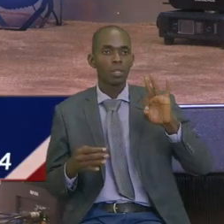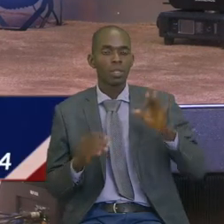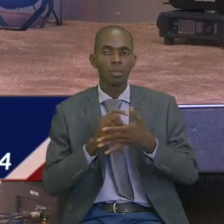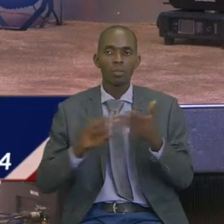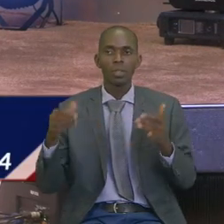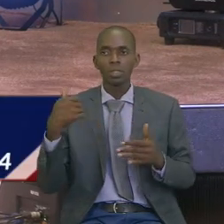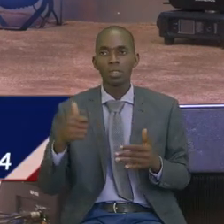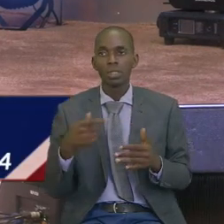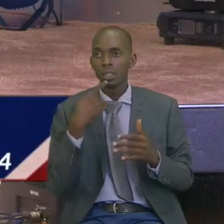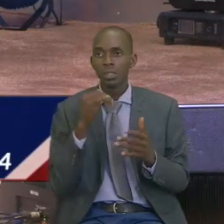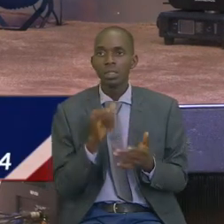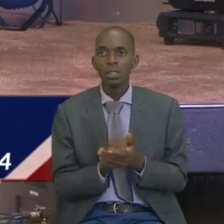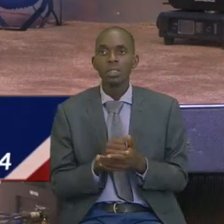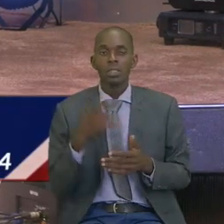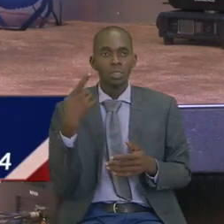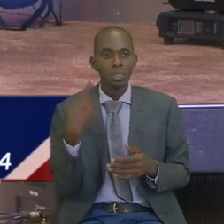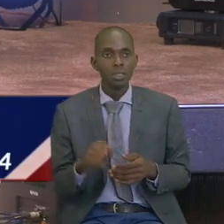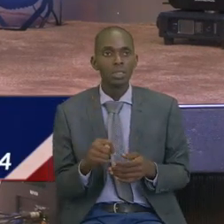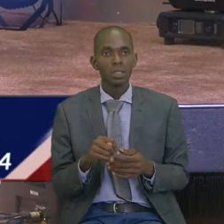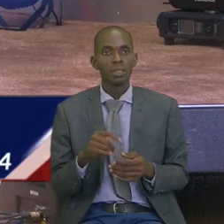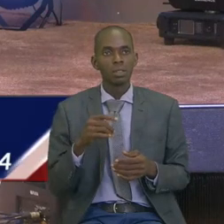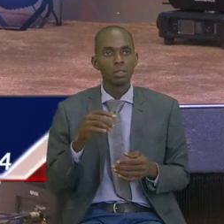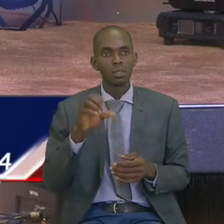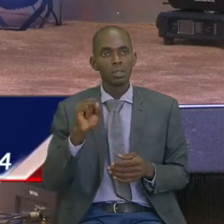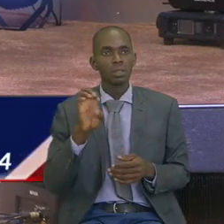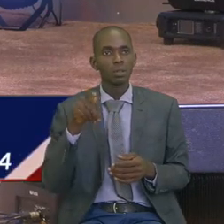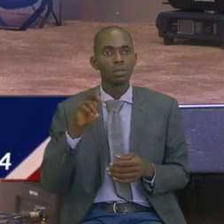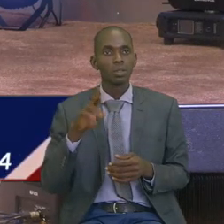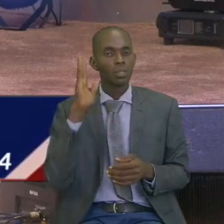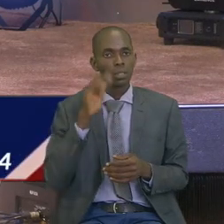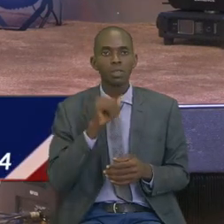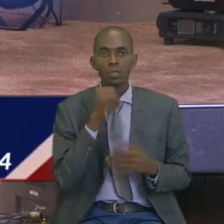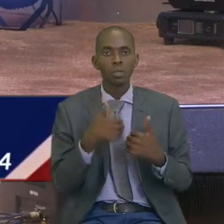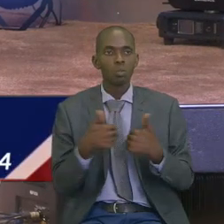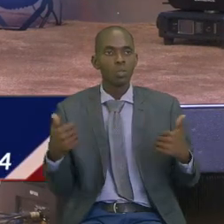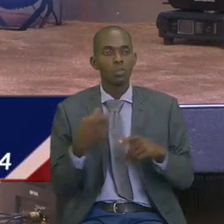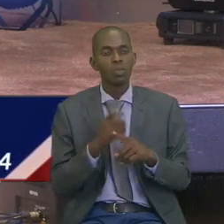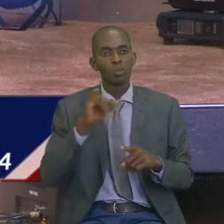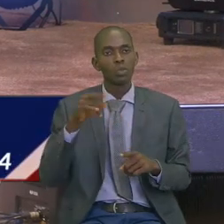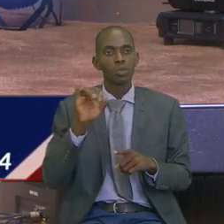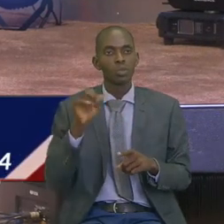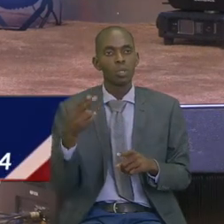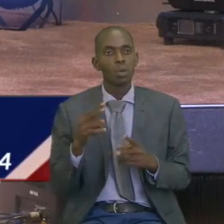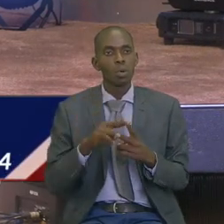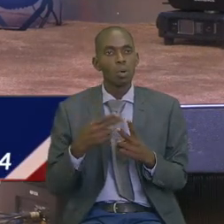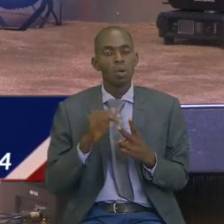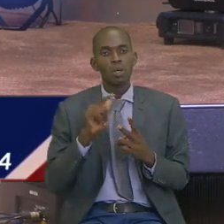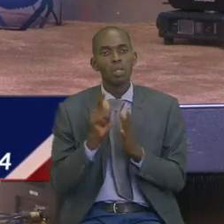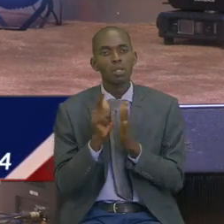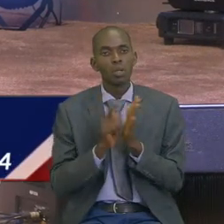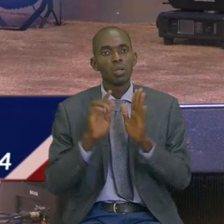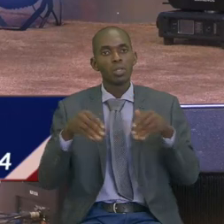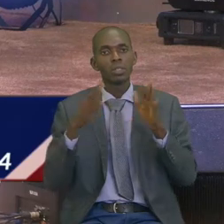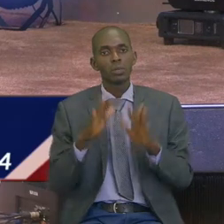10, it said, the scepter shall not depart from Judah, nor a lawgiver from between